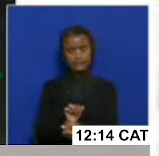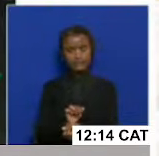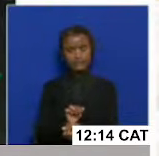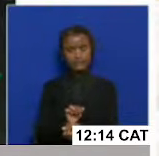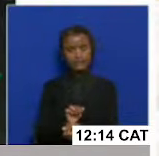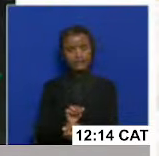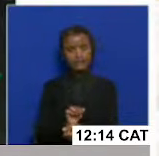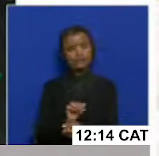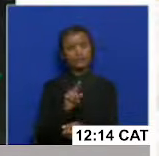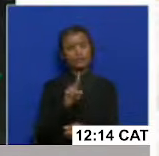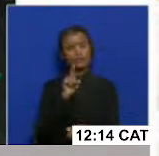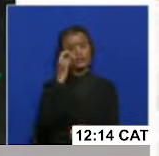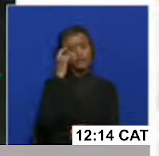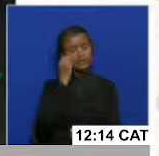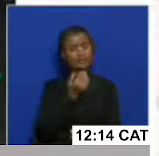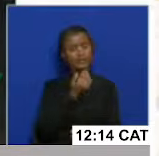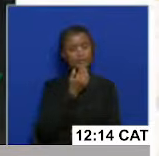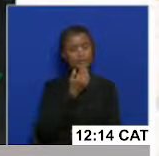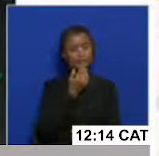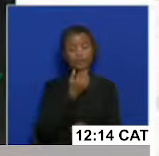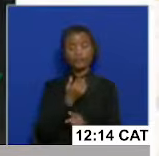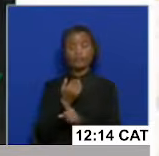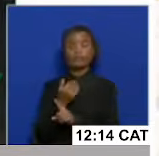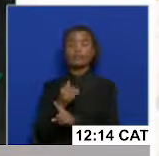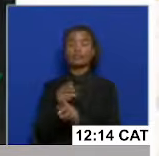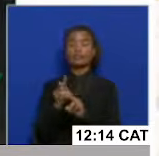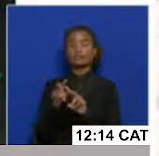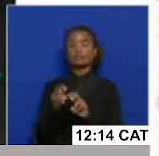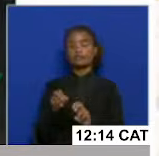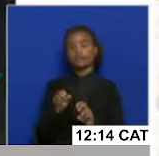It's the investigating officer from